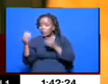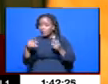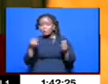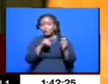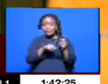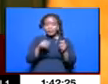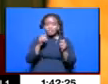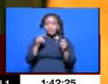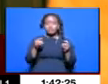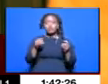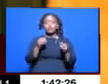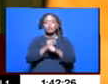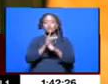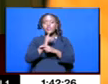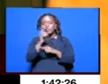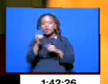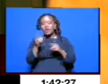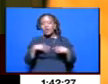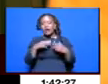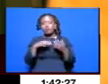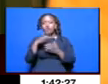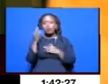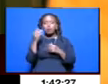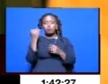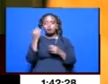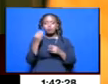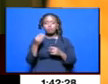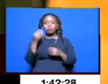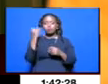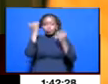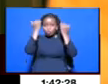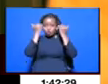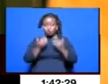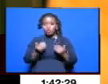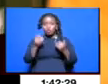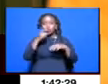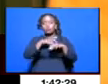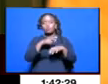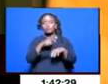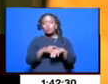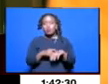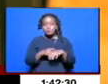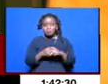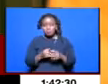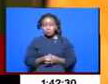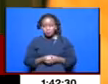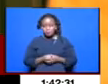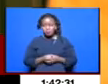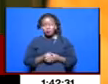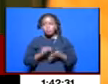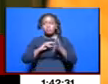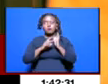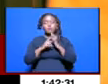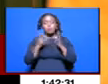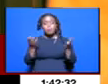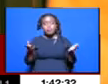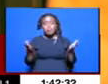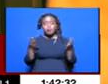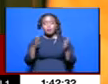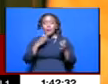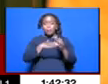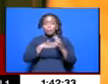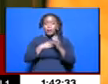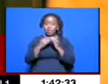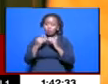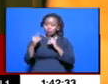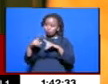valuable judicial time disentangling the same. So what are my conclusions?